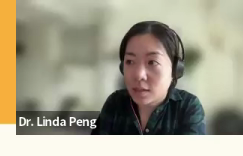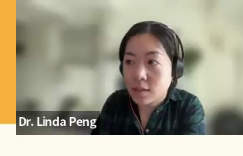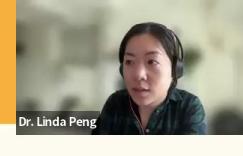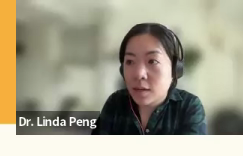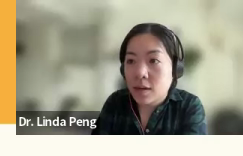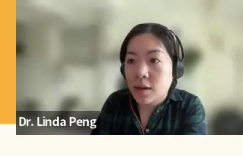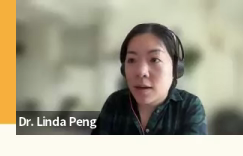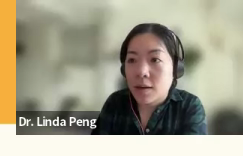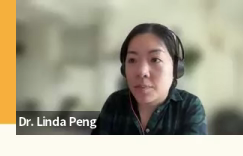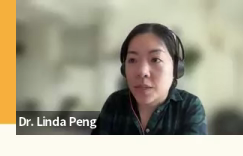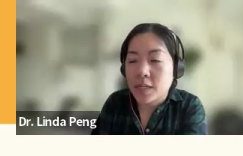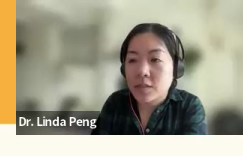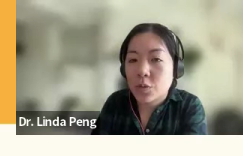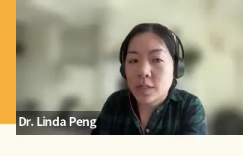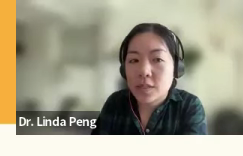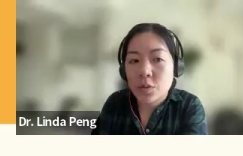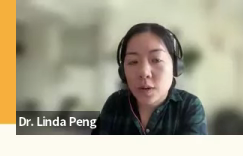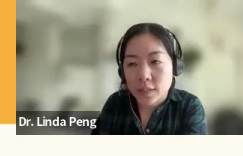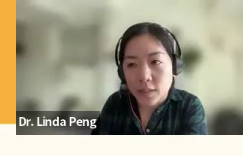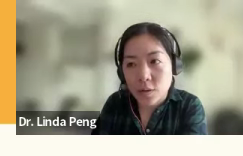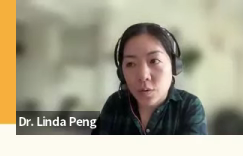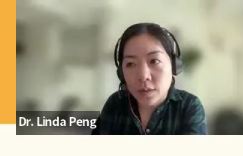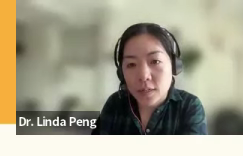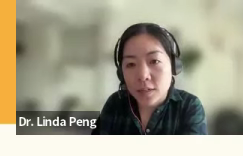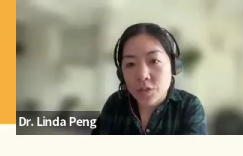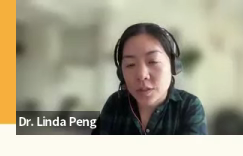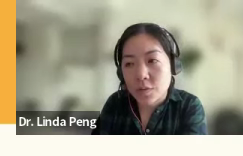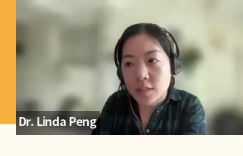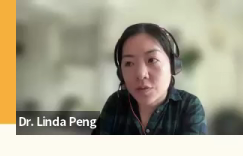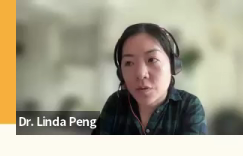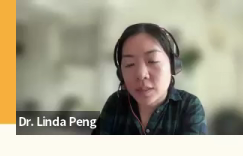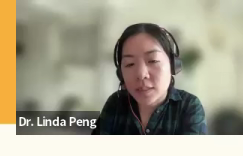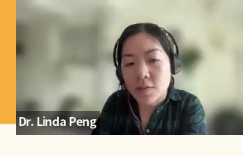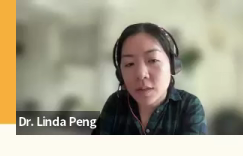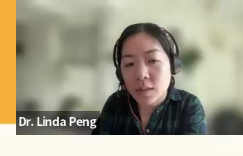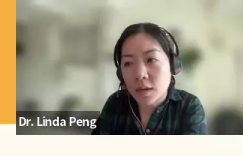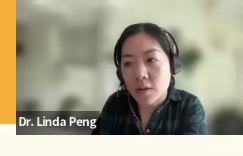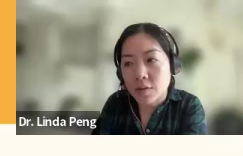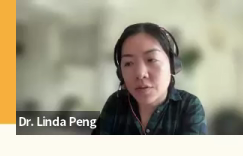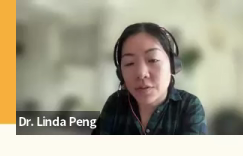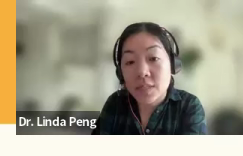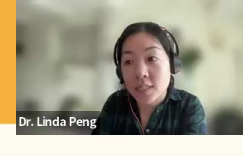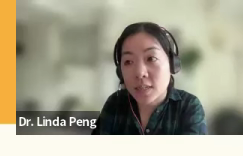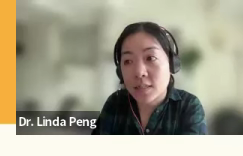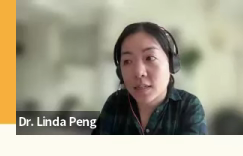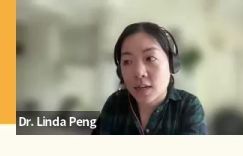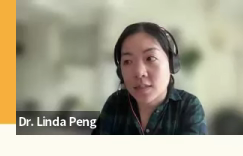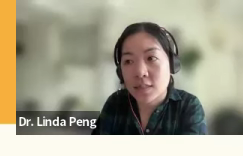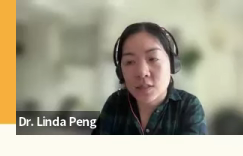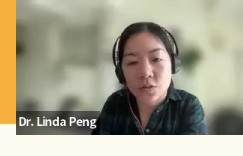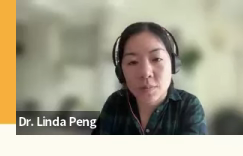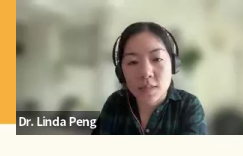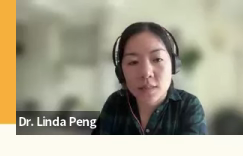what they needed. In 2020, Oregon actually ranked 47th out of 50 states